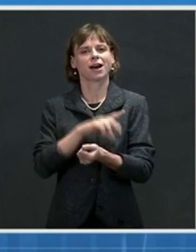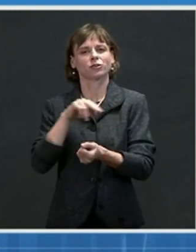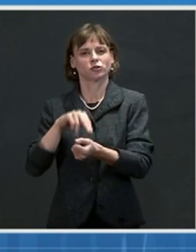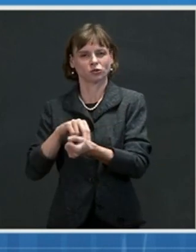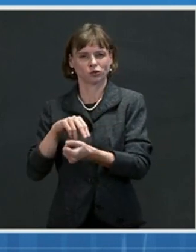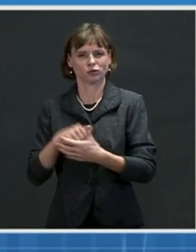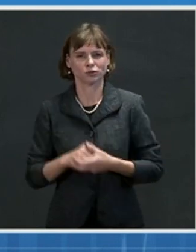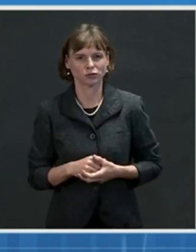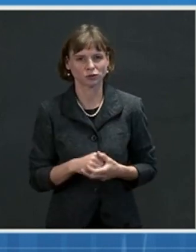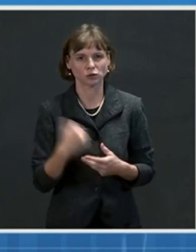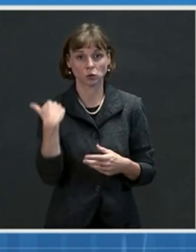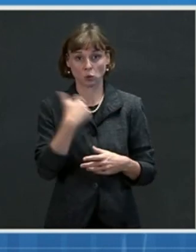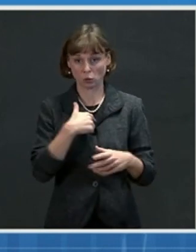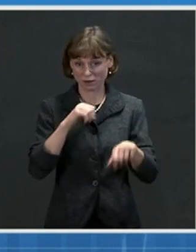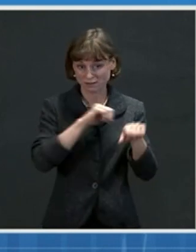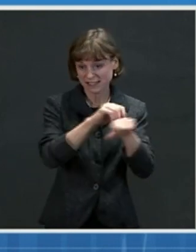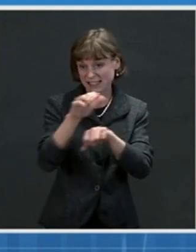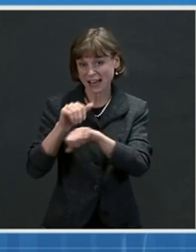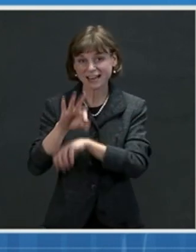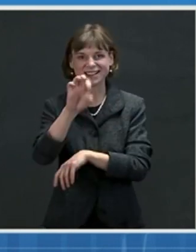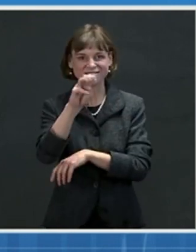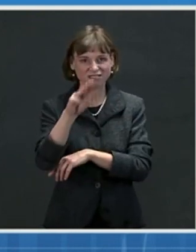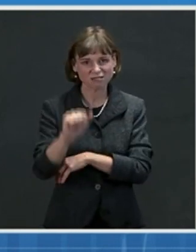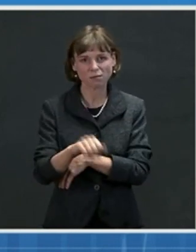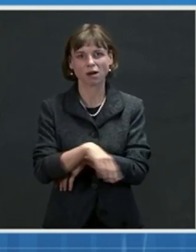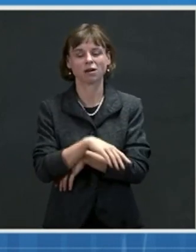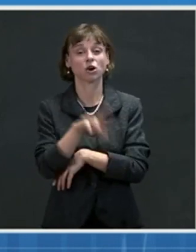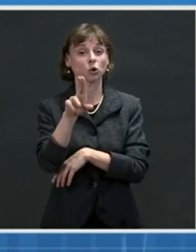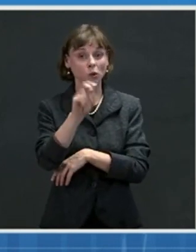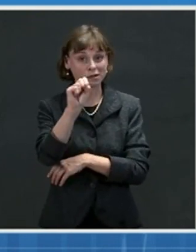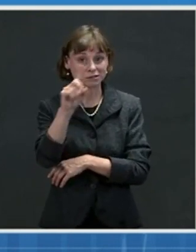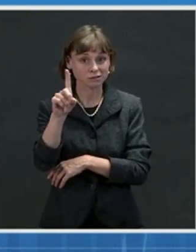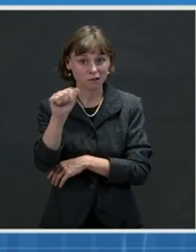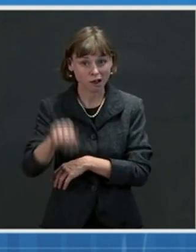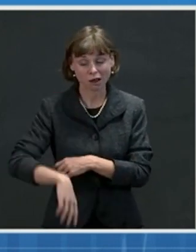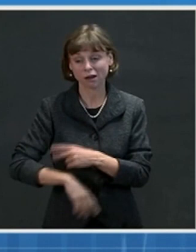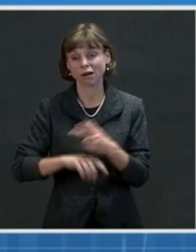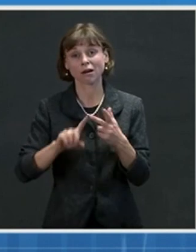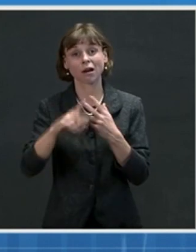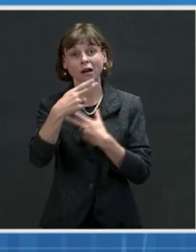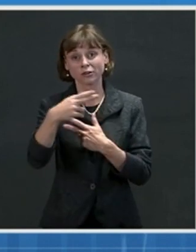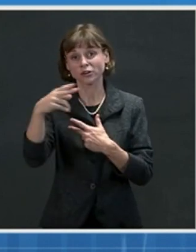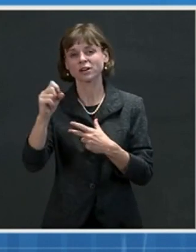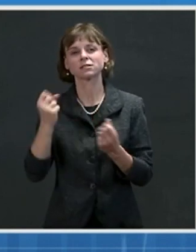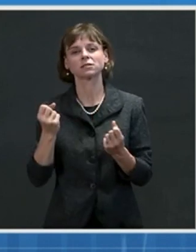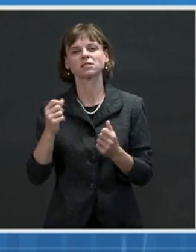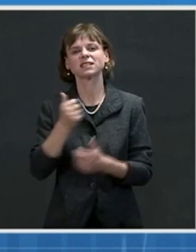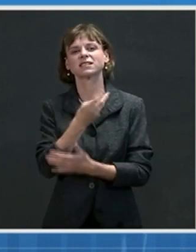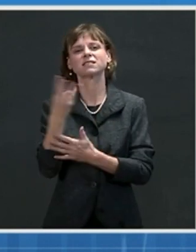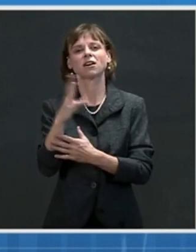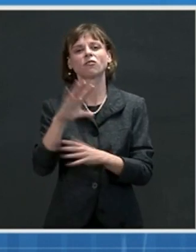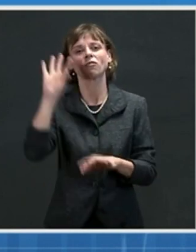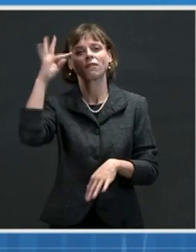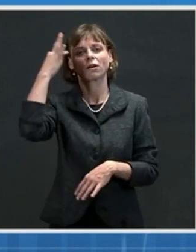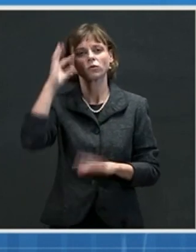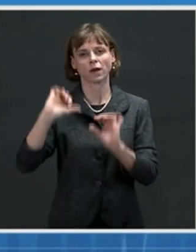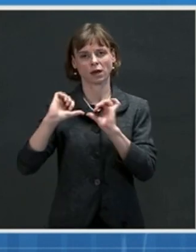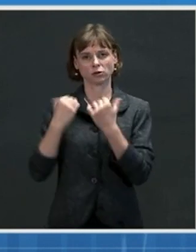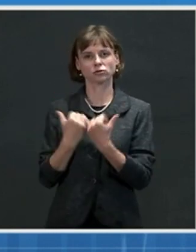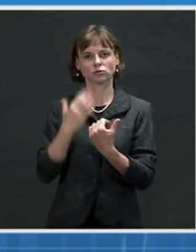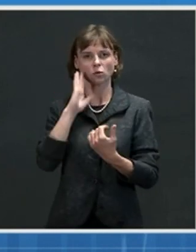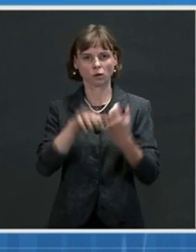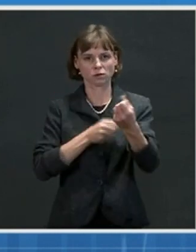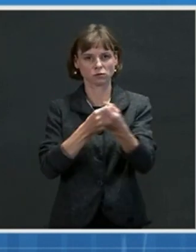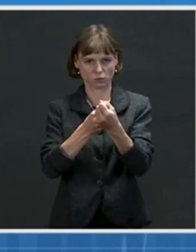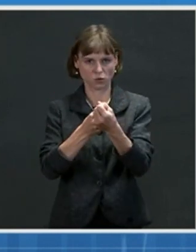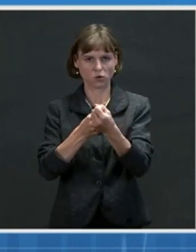government, from FEMA to USDA to HHS and other federal agencies, to support